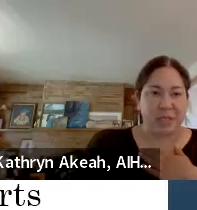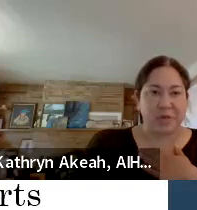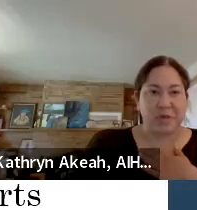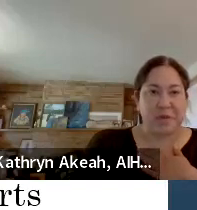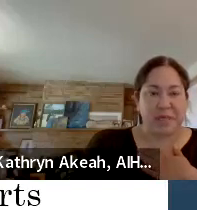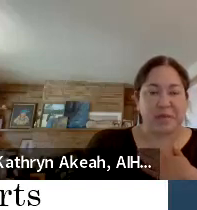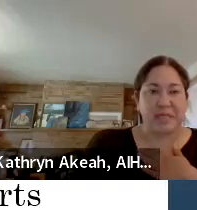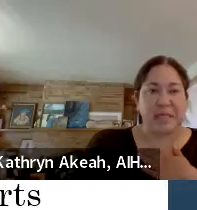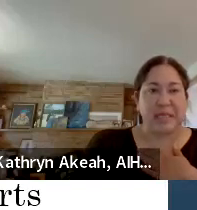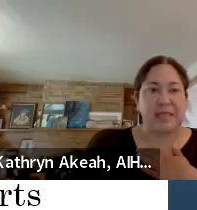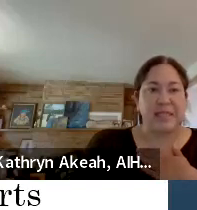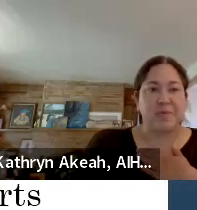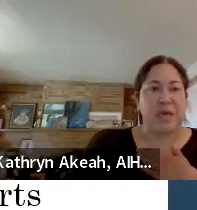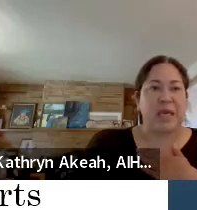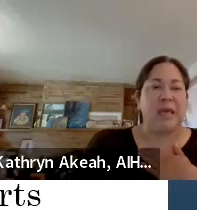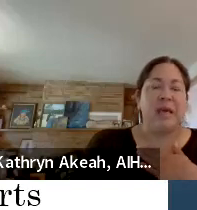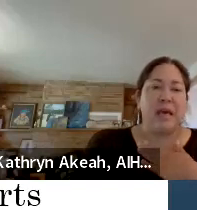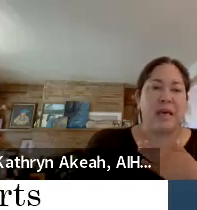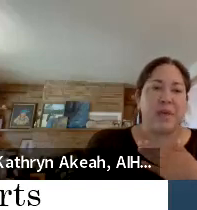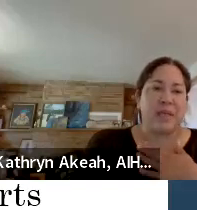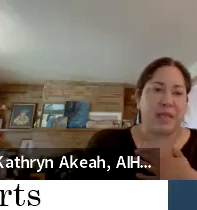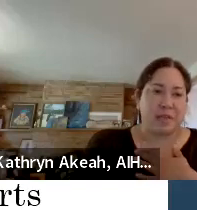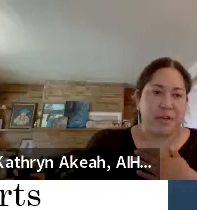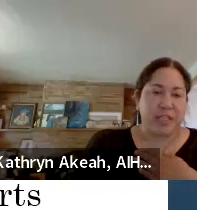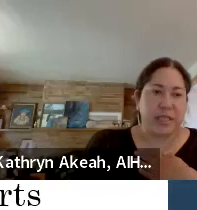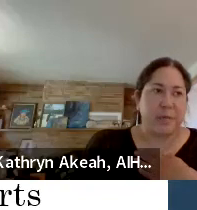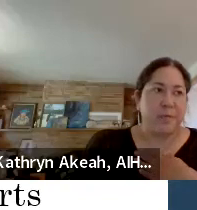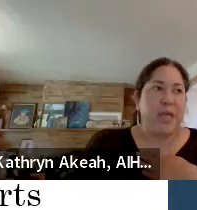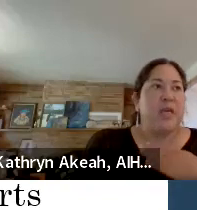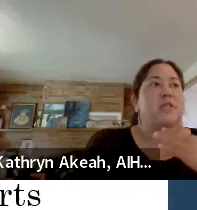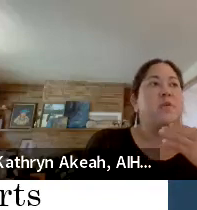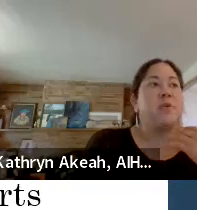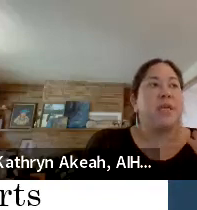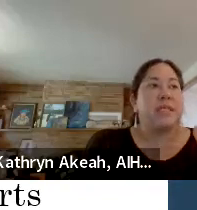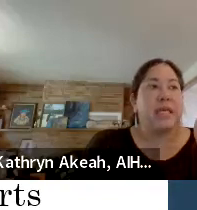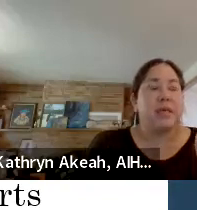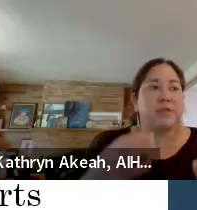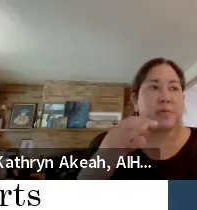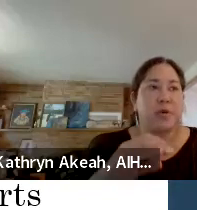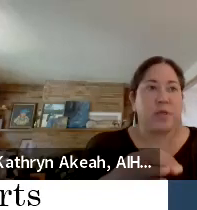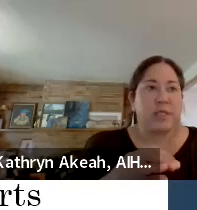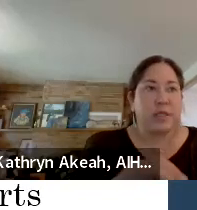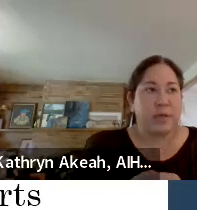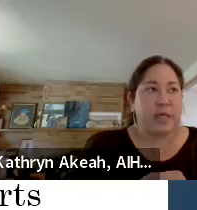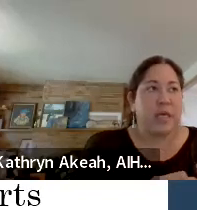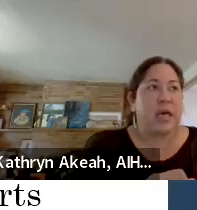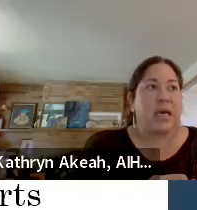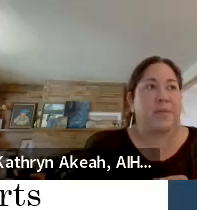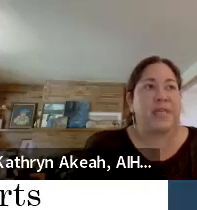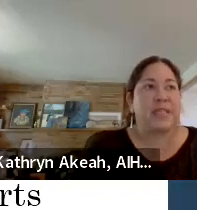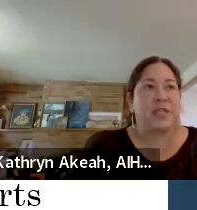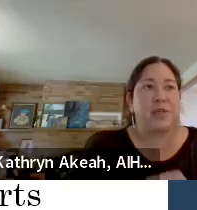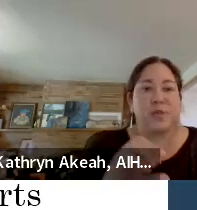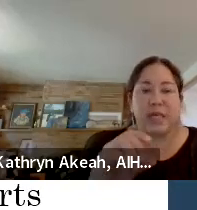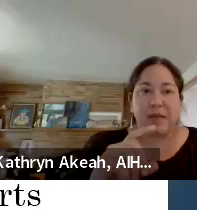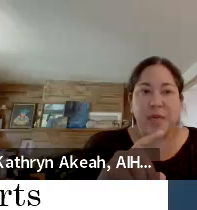big picture and know that things are escalating in the same way, and they end in tragedy. So we want to see tribal courts included.